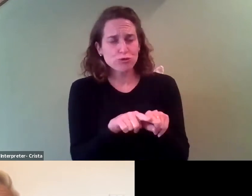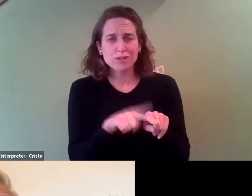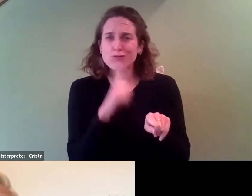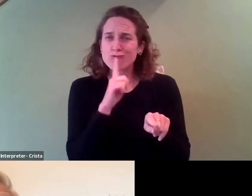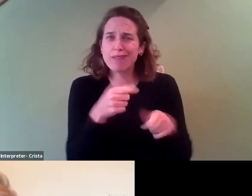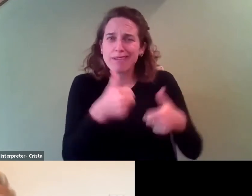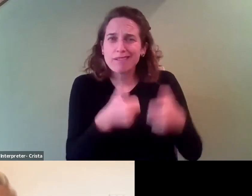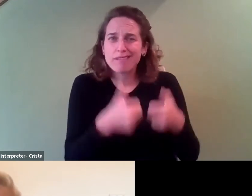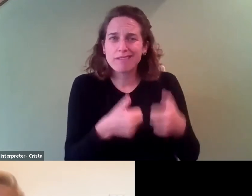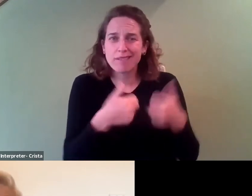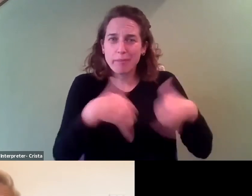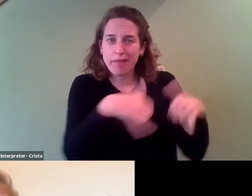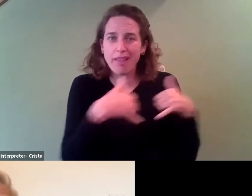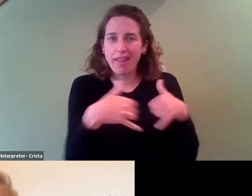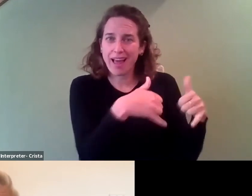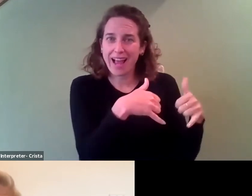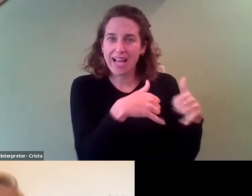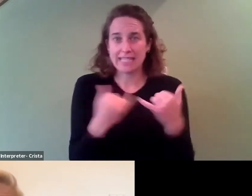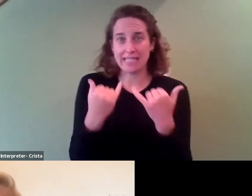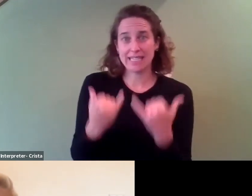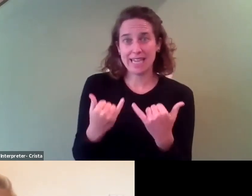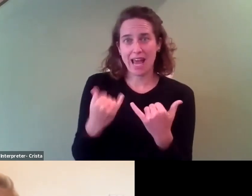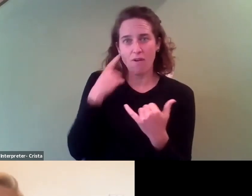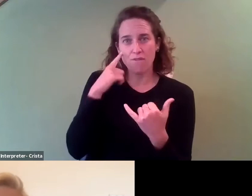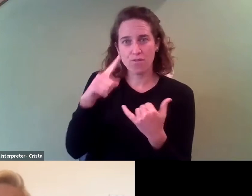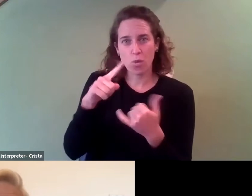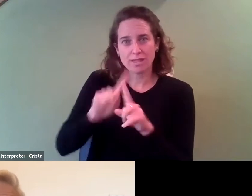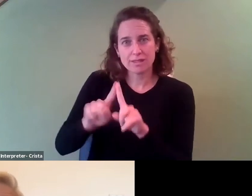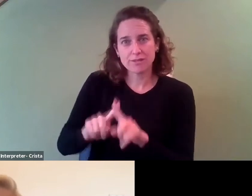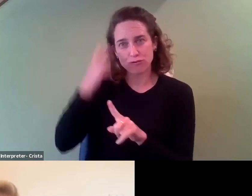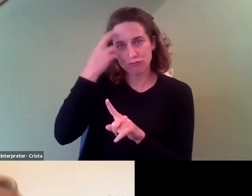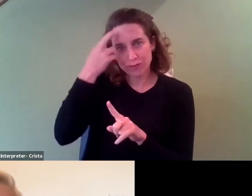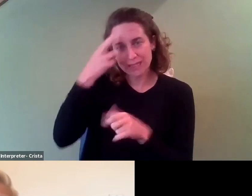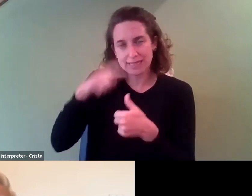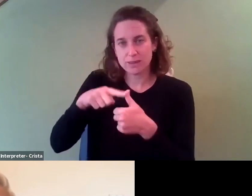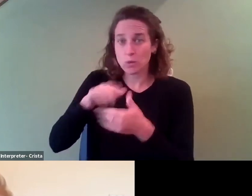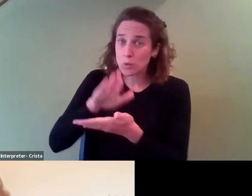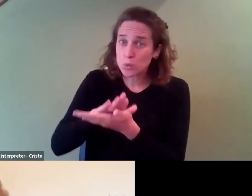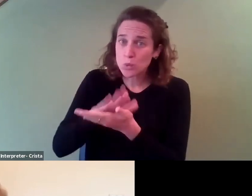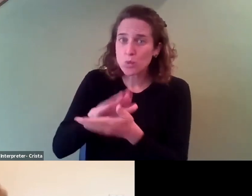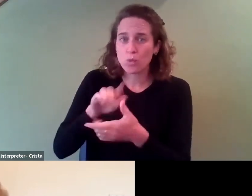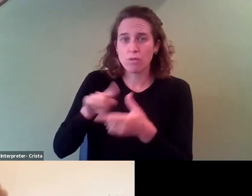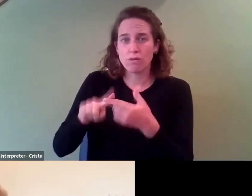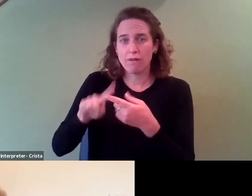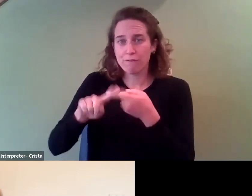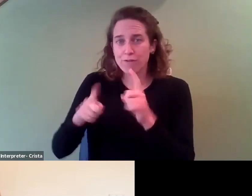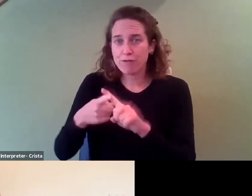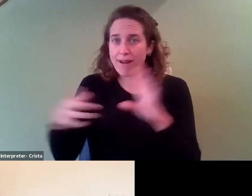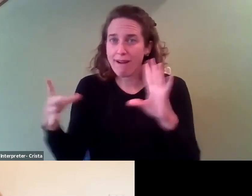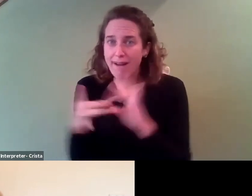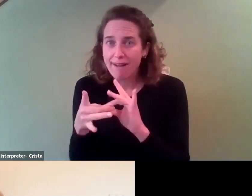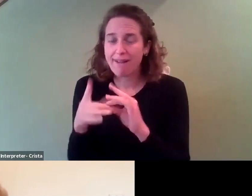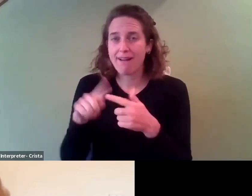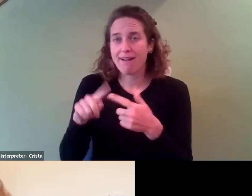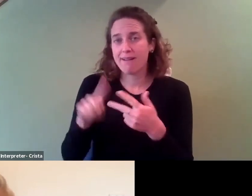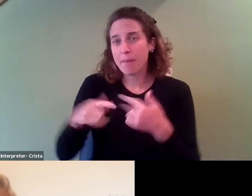Now they are where they do everything, where they go to school, where they connect with friends, where they play, etc. And one of the